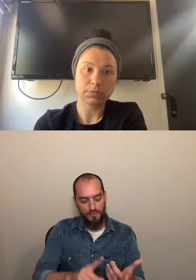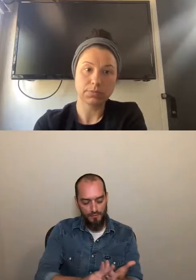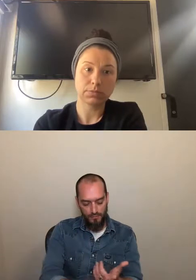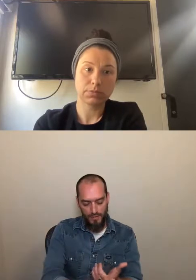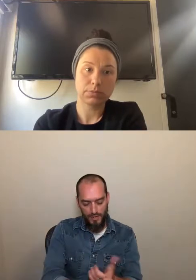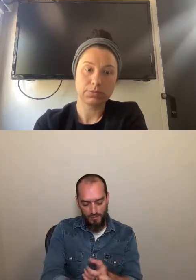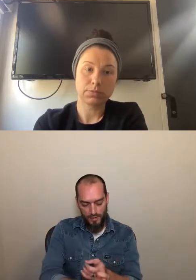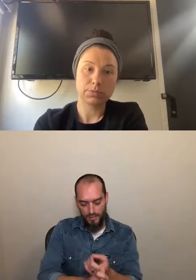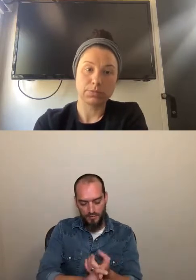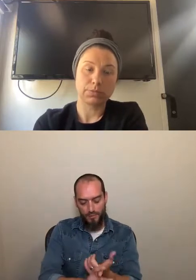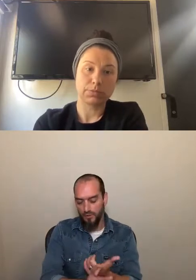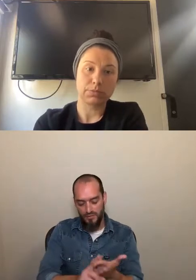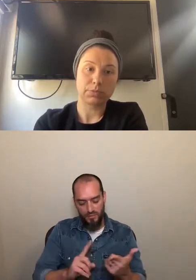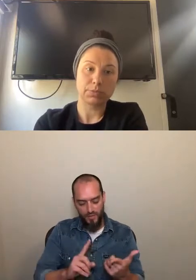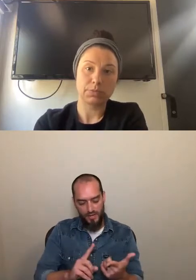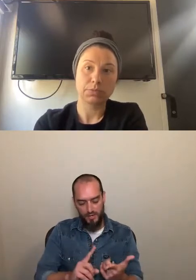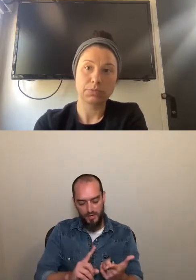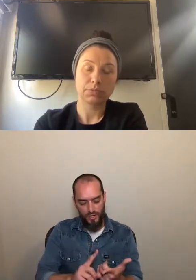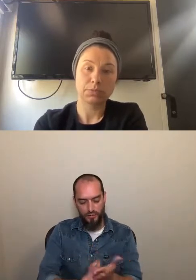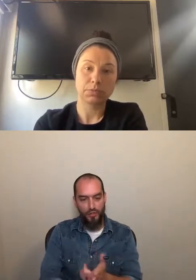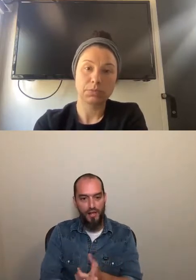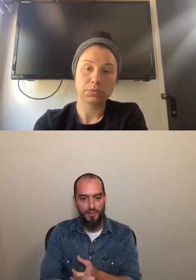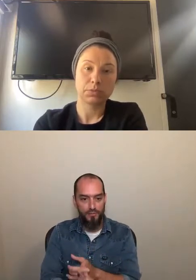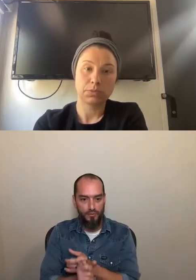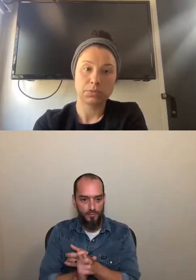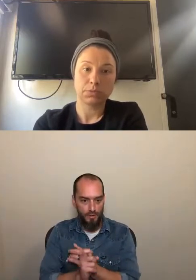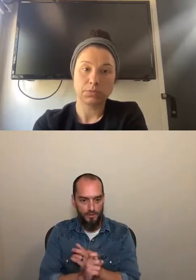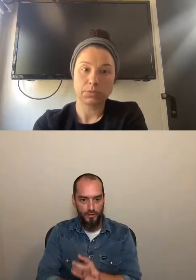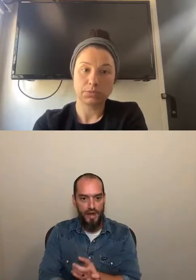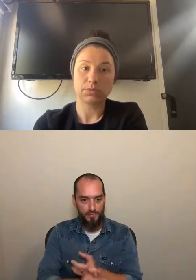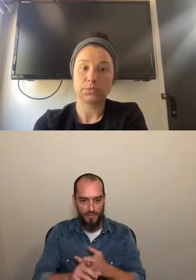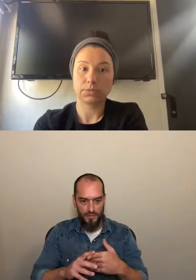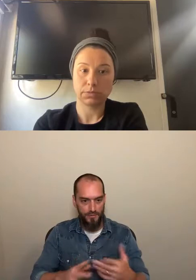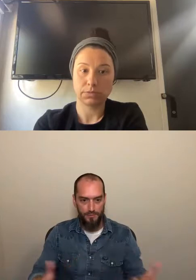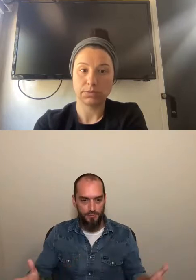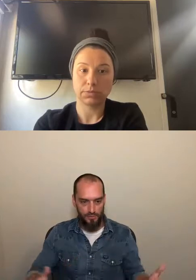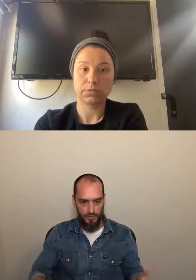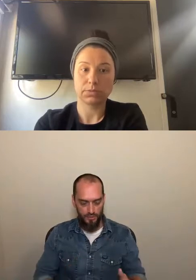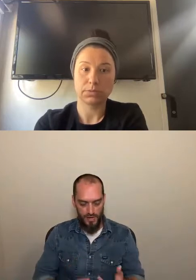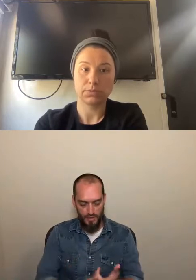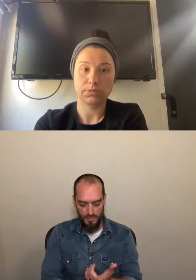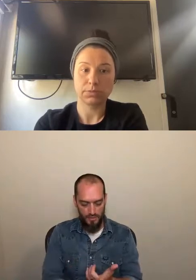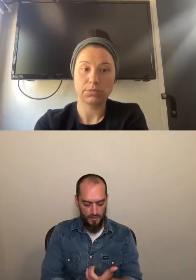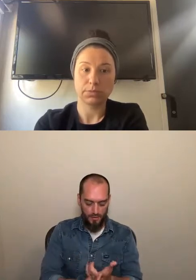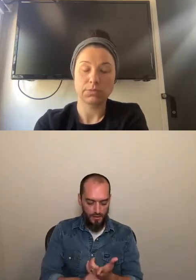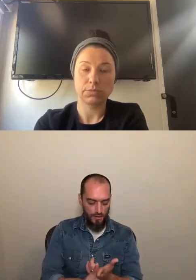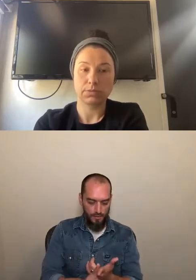look, when I'm getting deposed, they try to drag me through the mud. They crack me. Typically people lose their